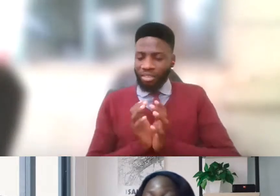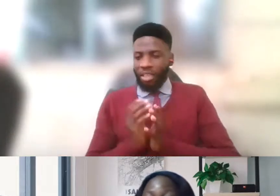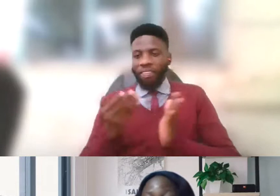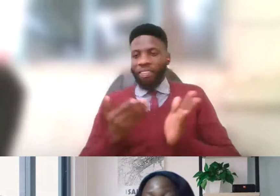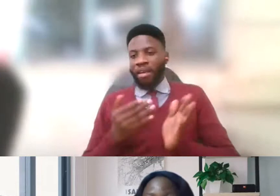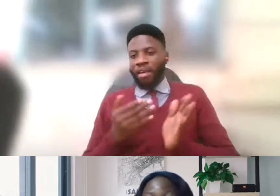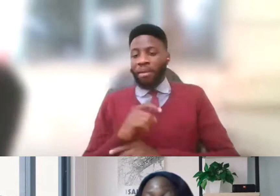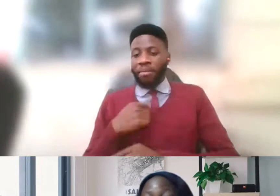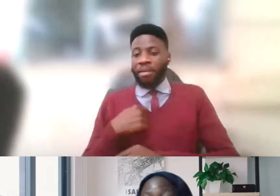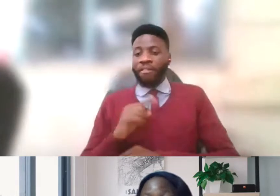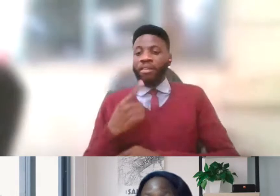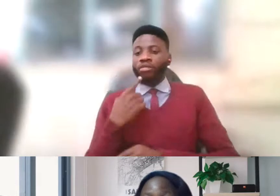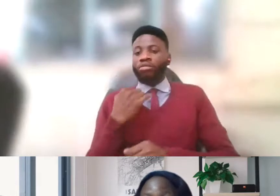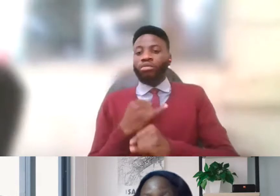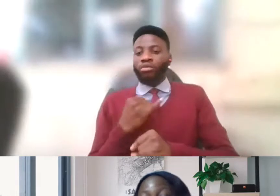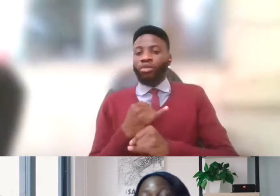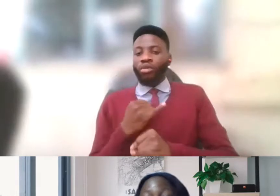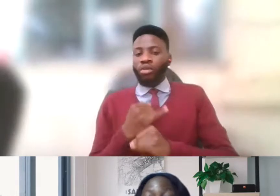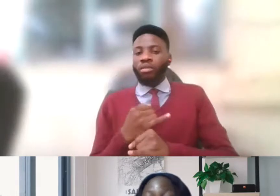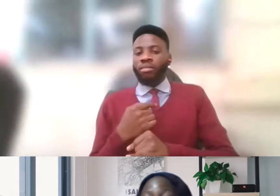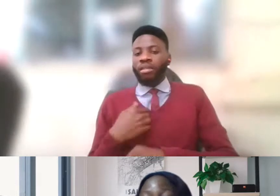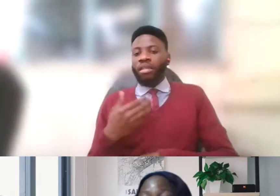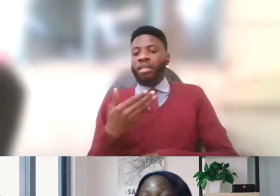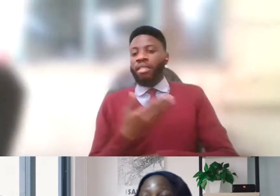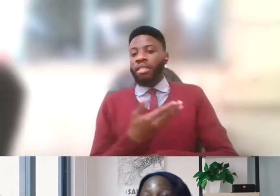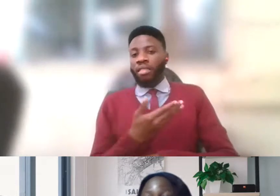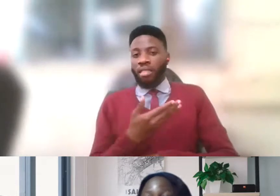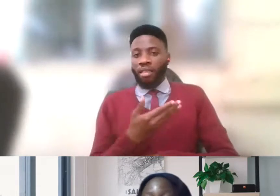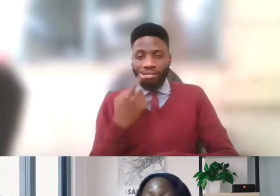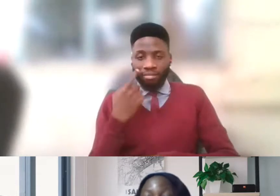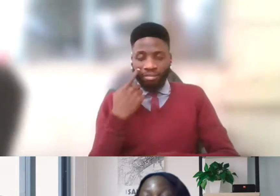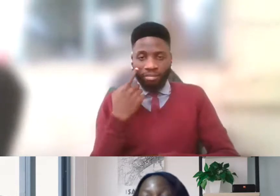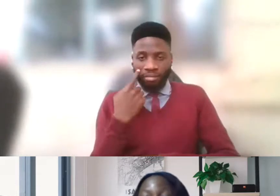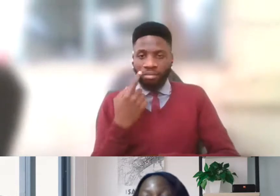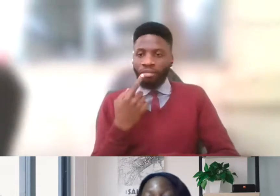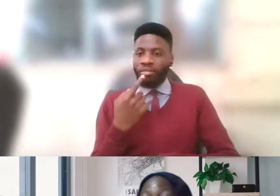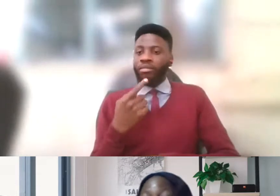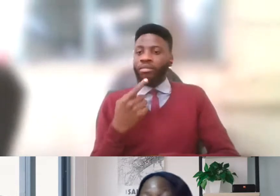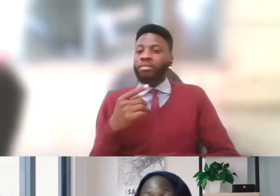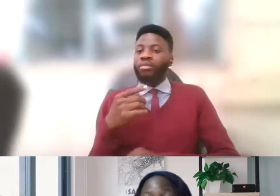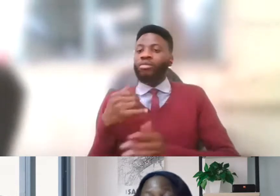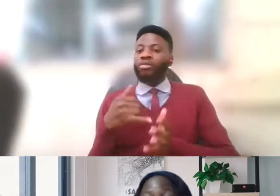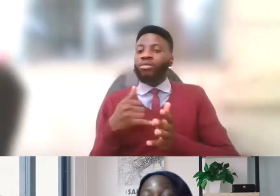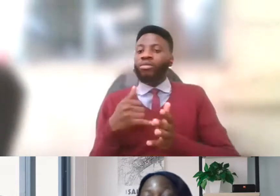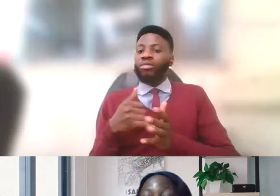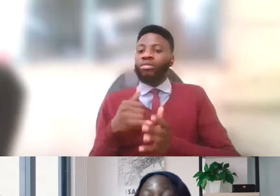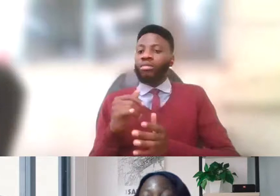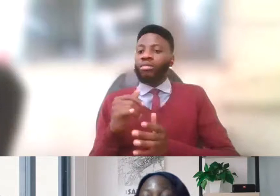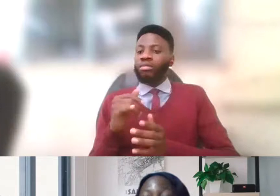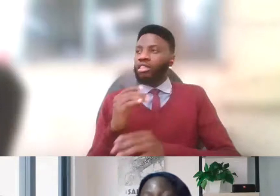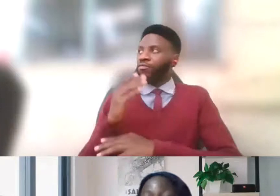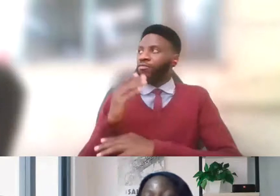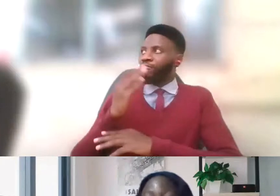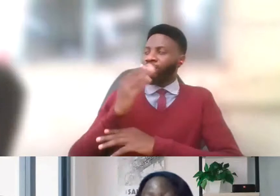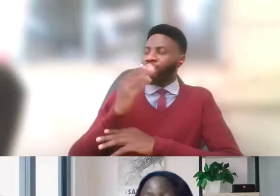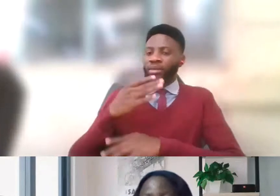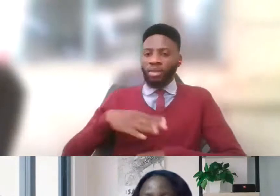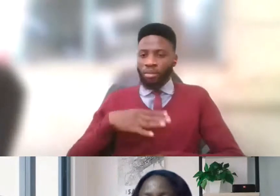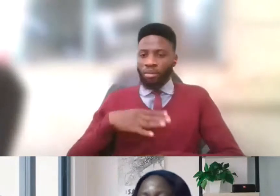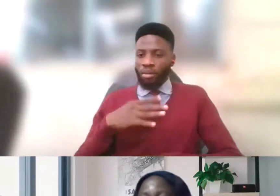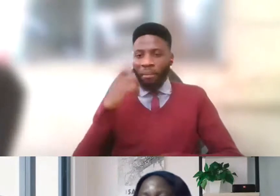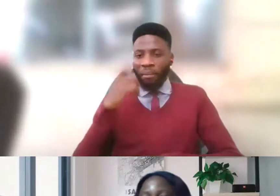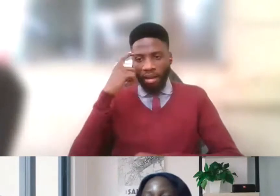to connect and touch and participate will become very important as we go forward. And I think as we look at the